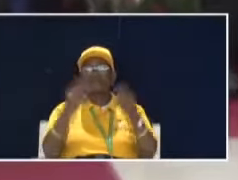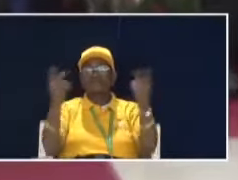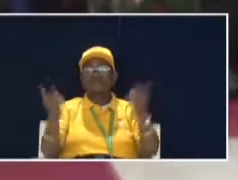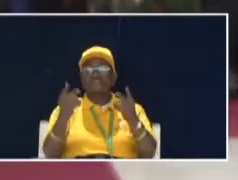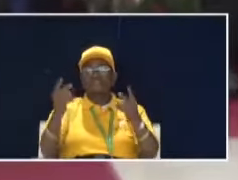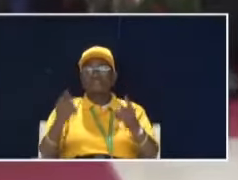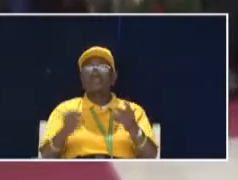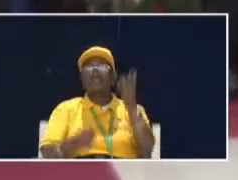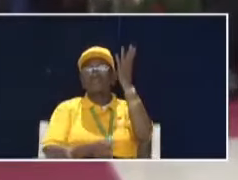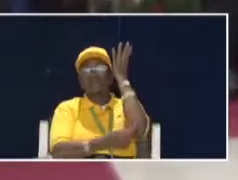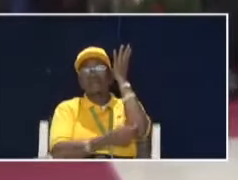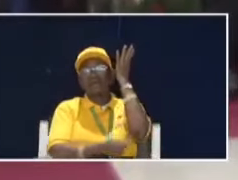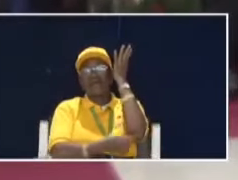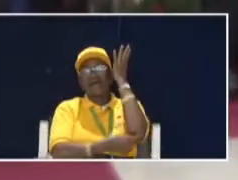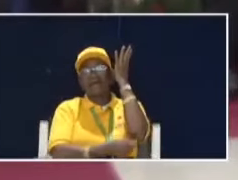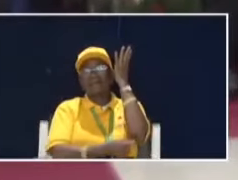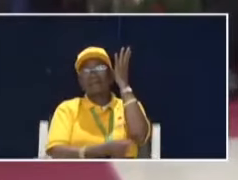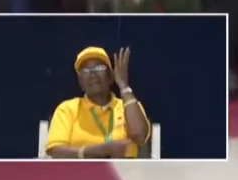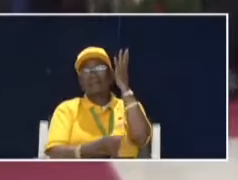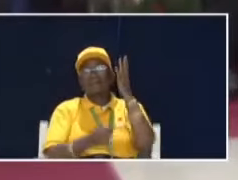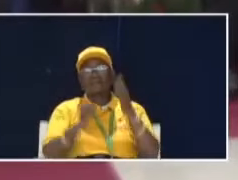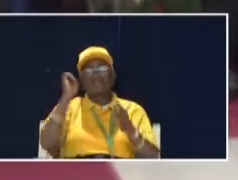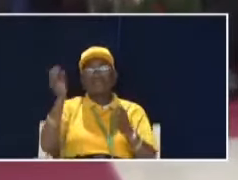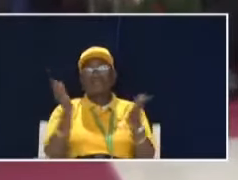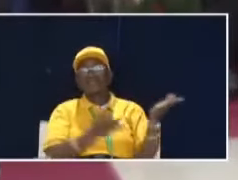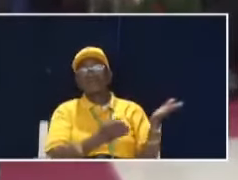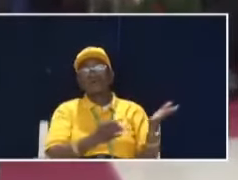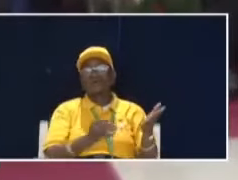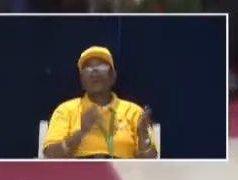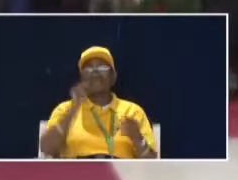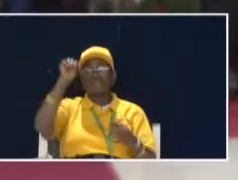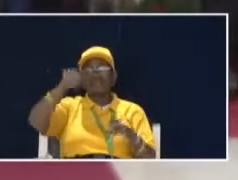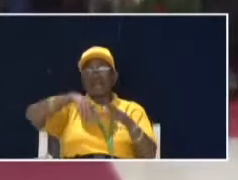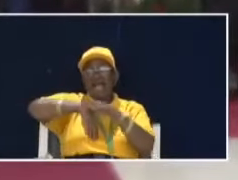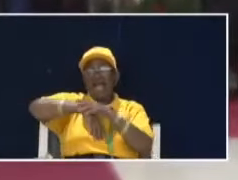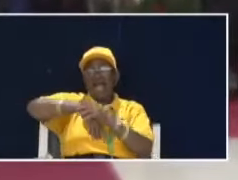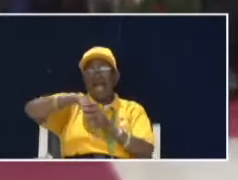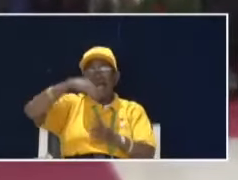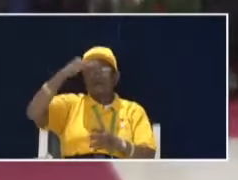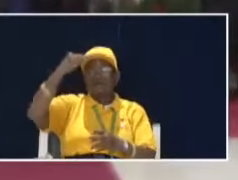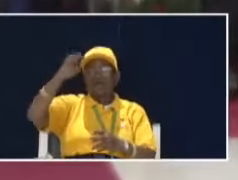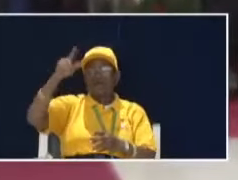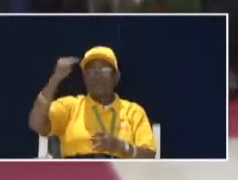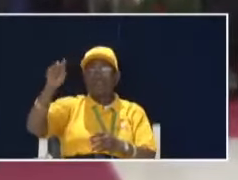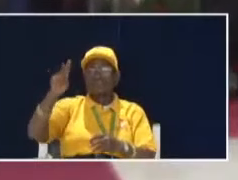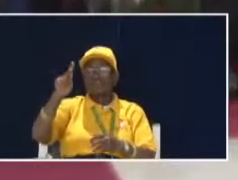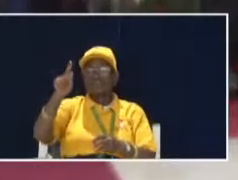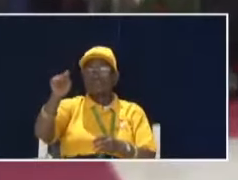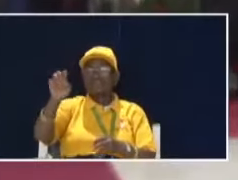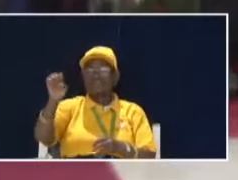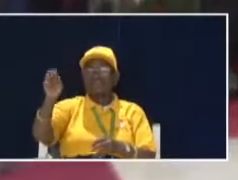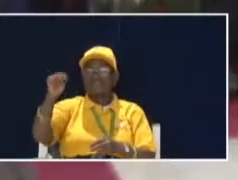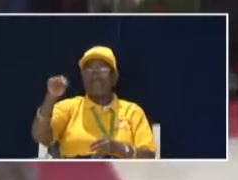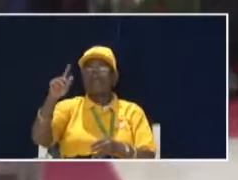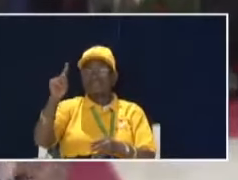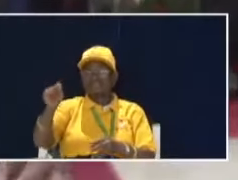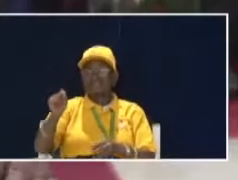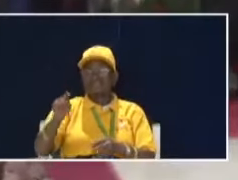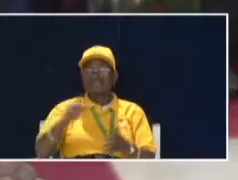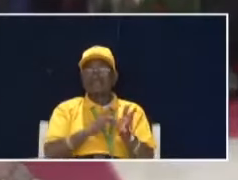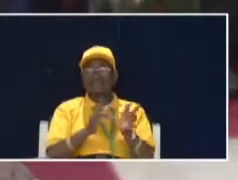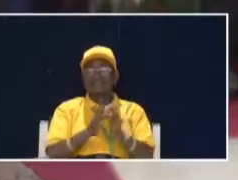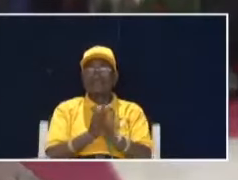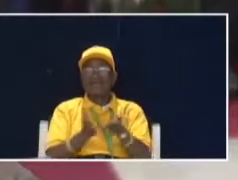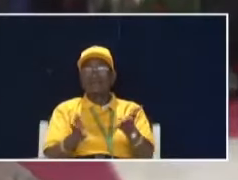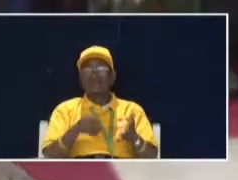Abraham, he brought him out of the tent. The Bible said he was by the